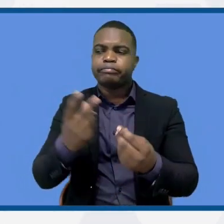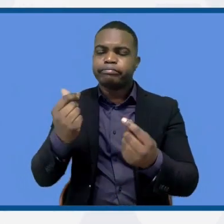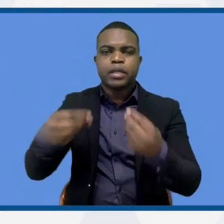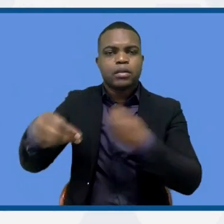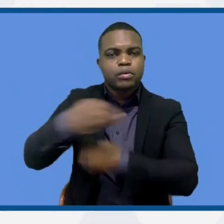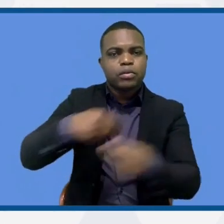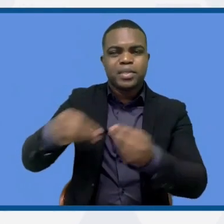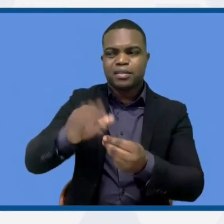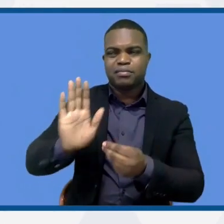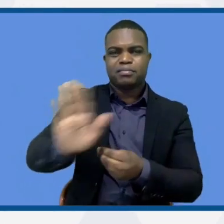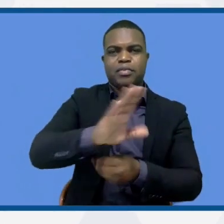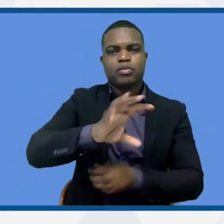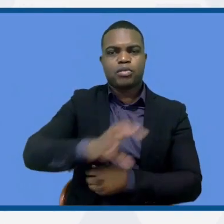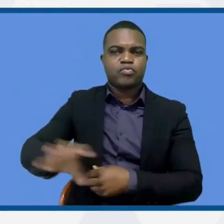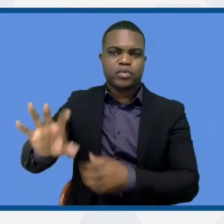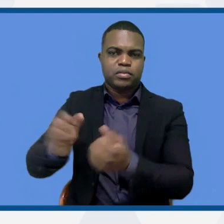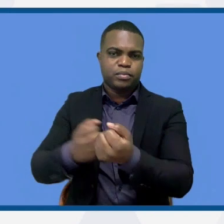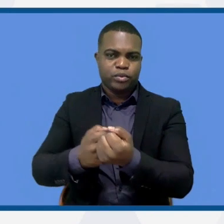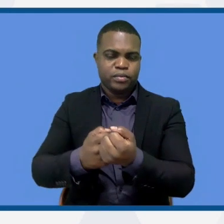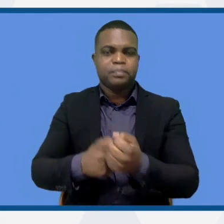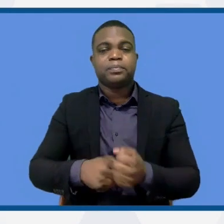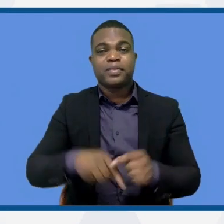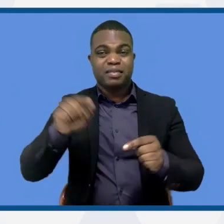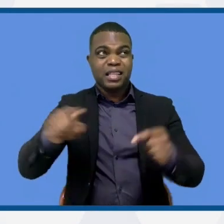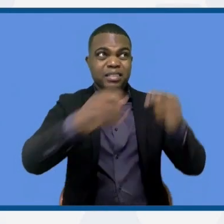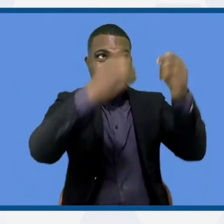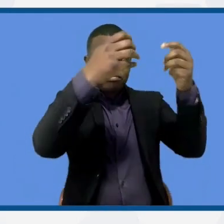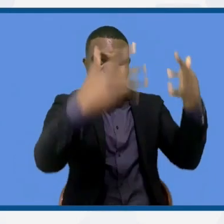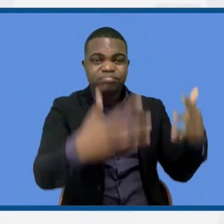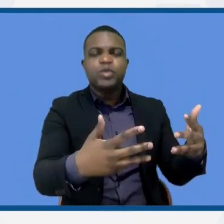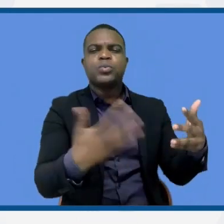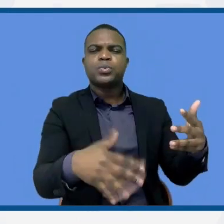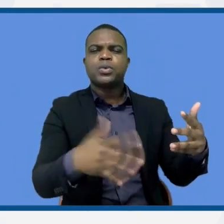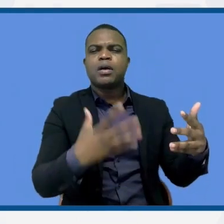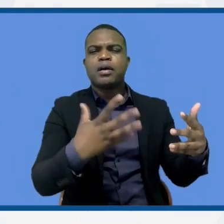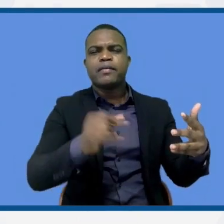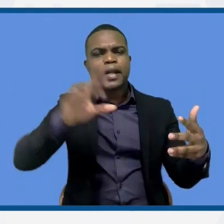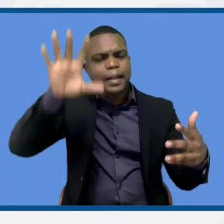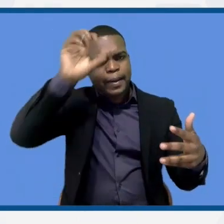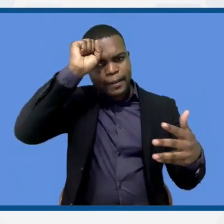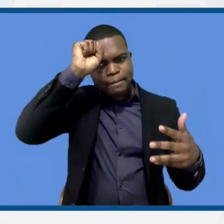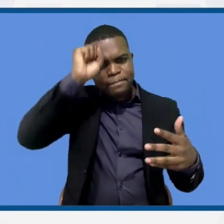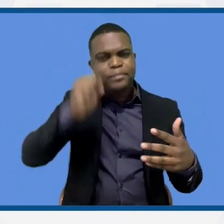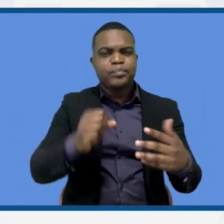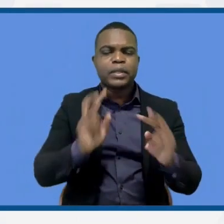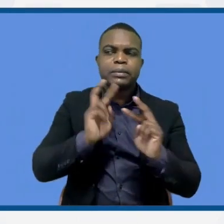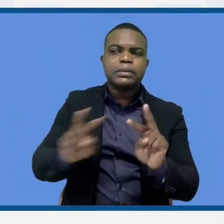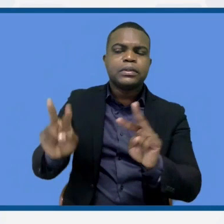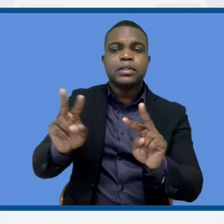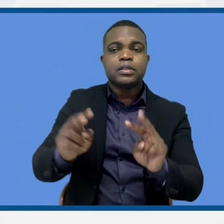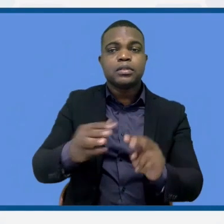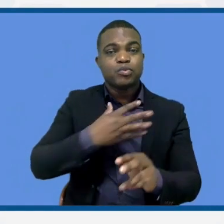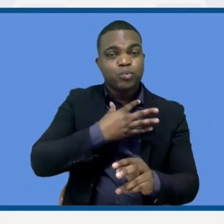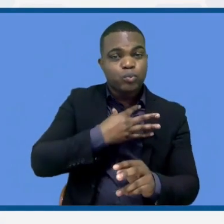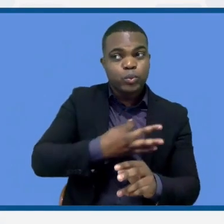and incorporates climate change. It also takes into account variables of